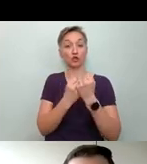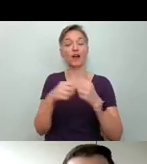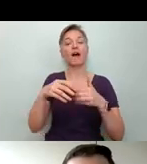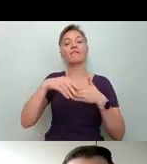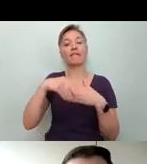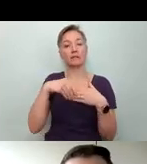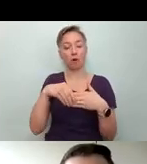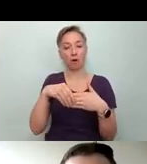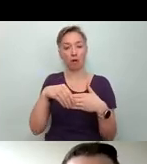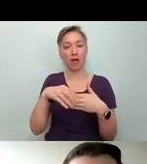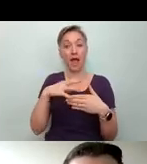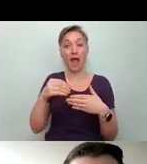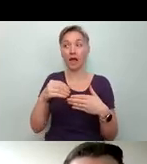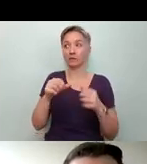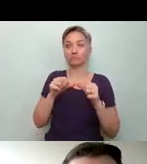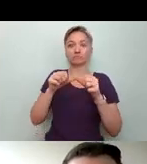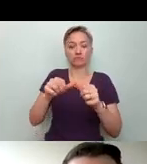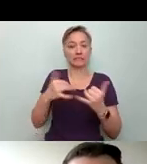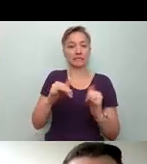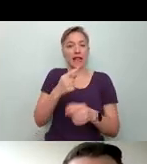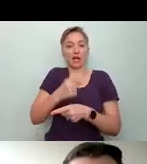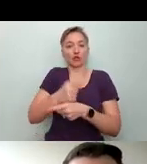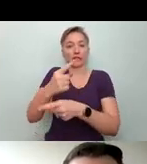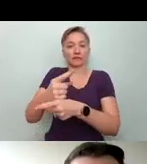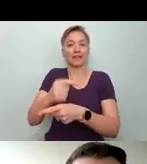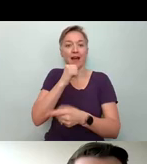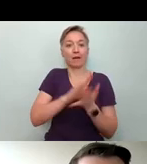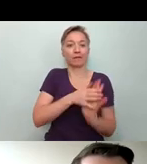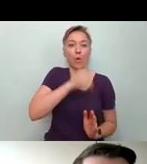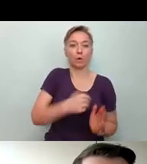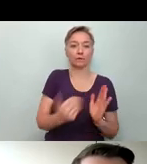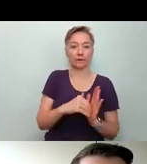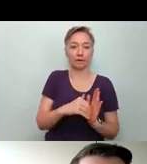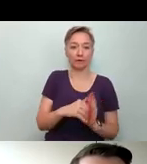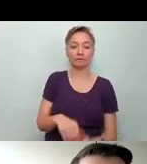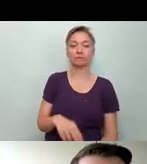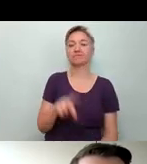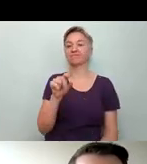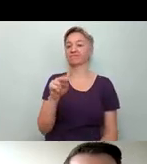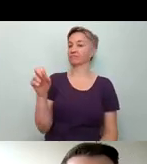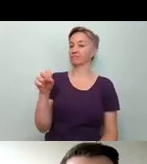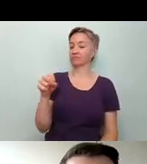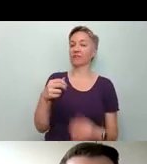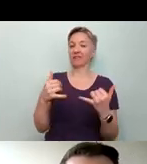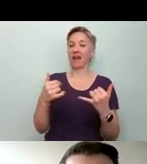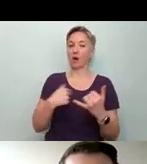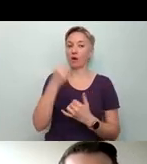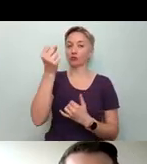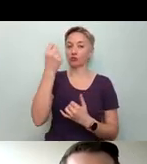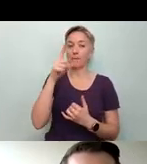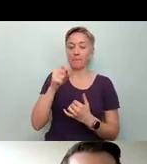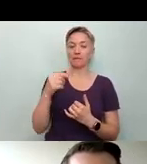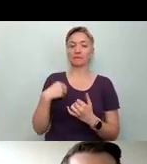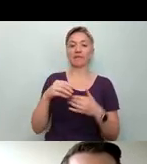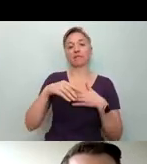over time? Yeah, so we absolutely have come to understand the importance of having a system that's flexible, right? I